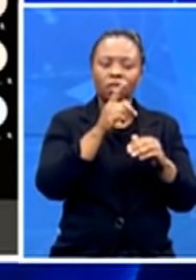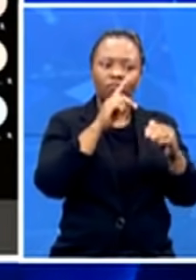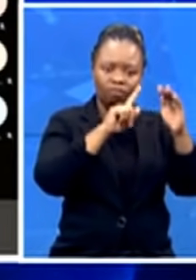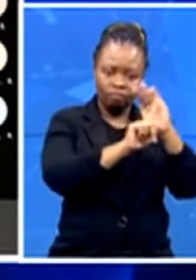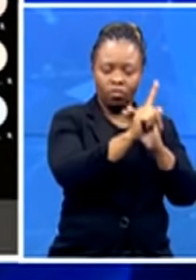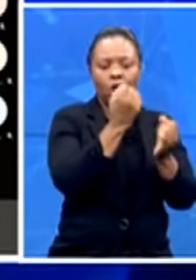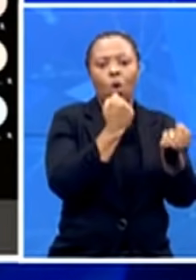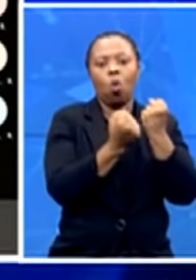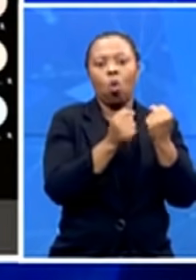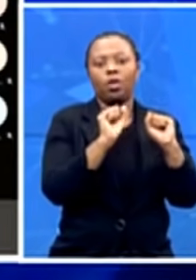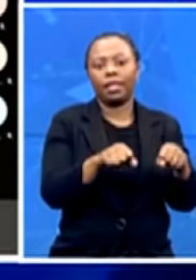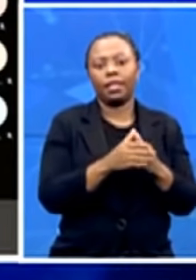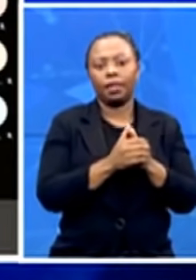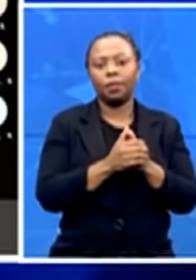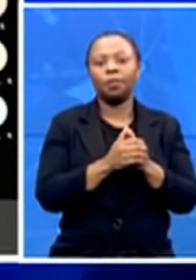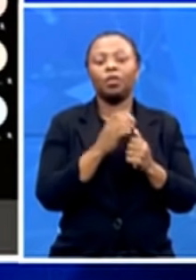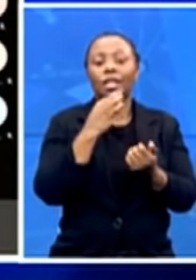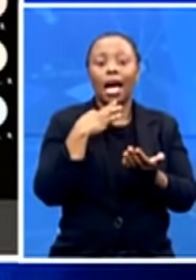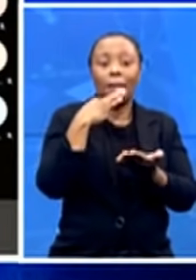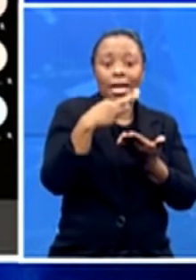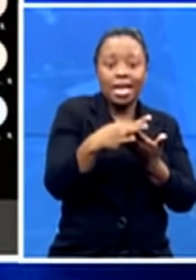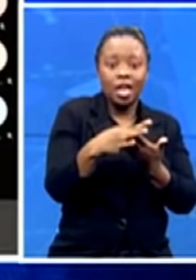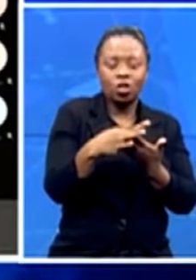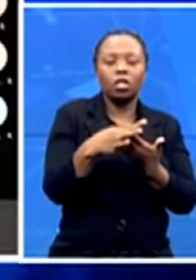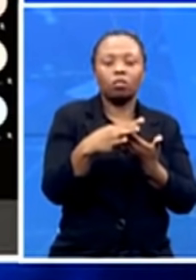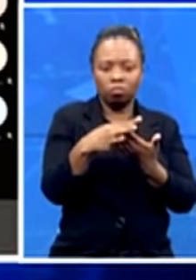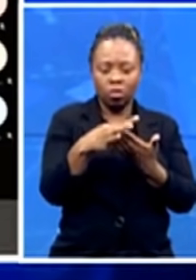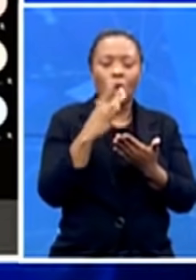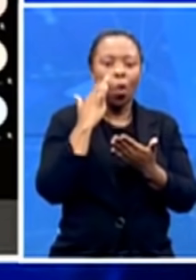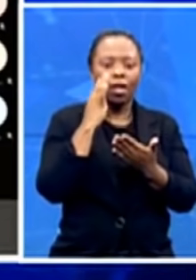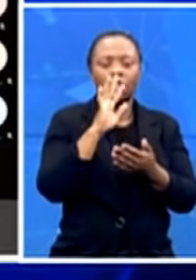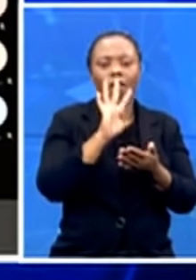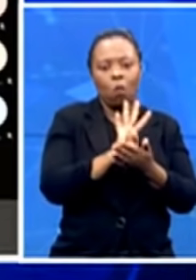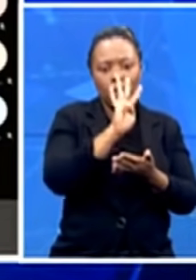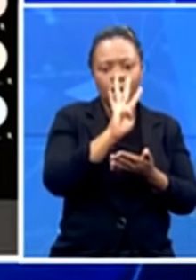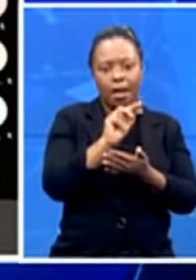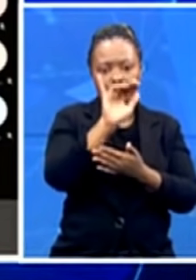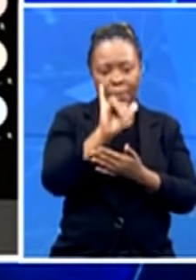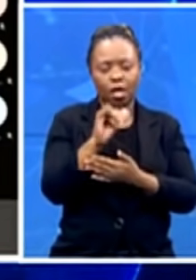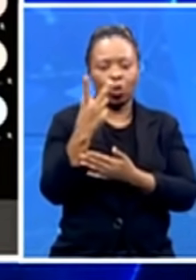the basis of urgency on the 14th of May 2021.